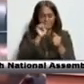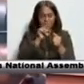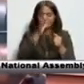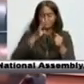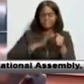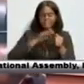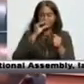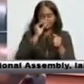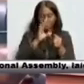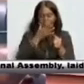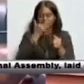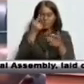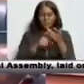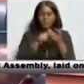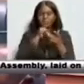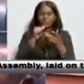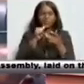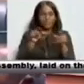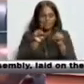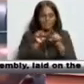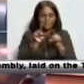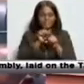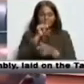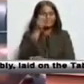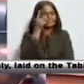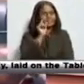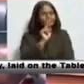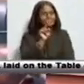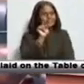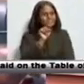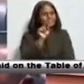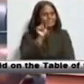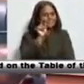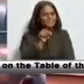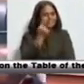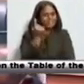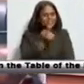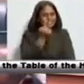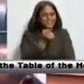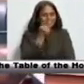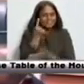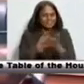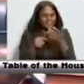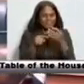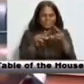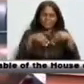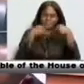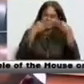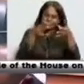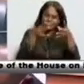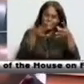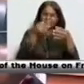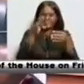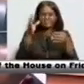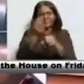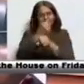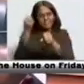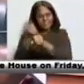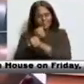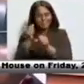Madam Speaker, should not be understood to be a mere taking or giving of bribes,